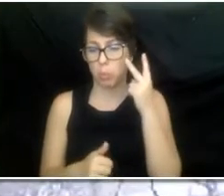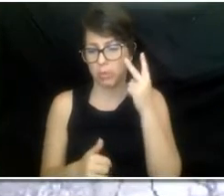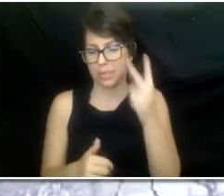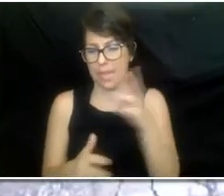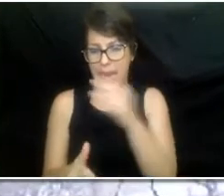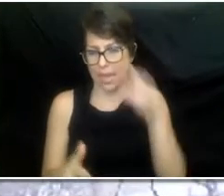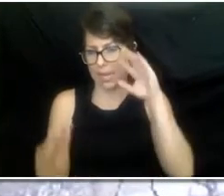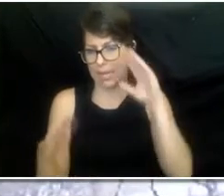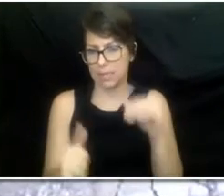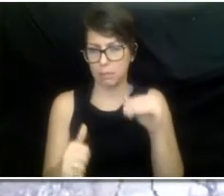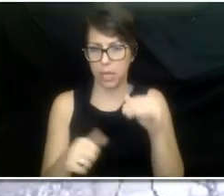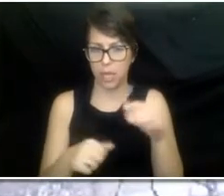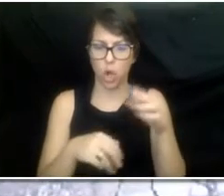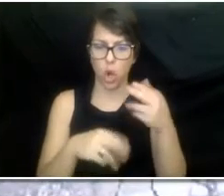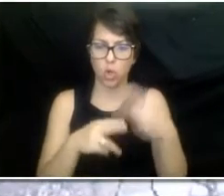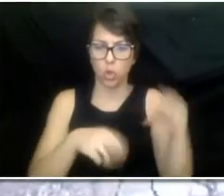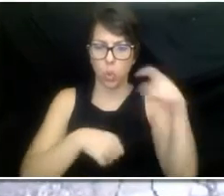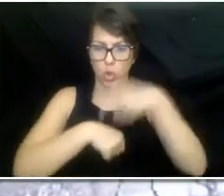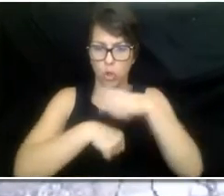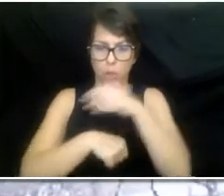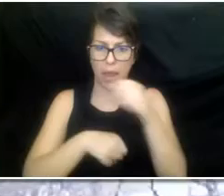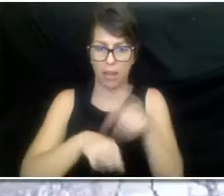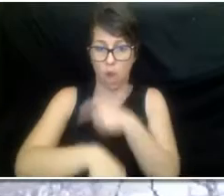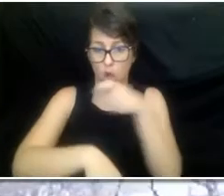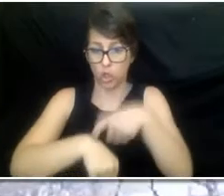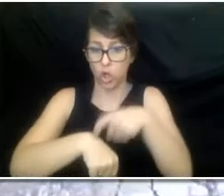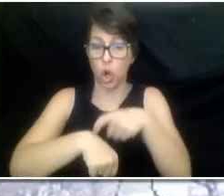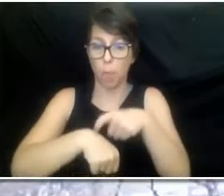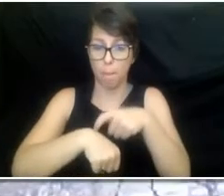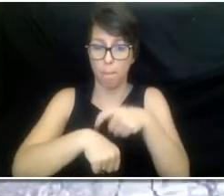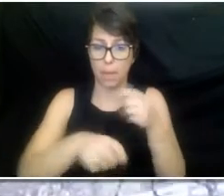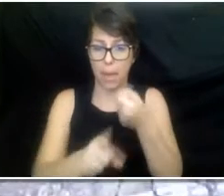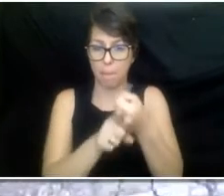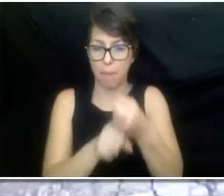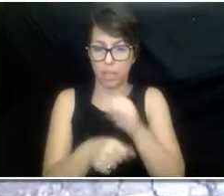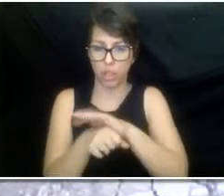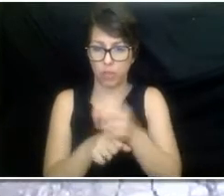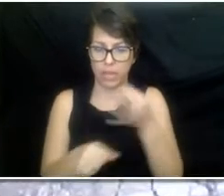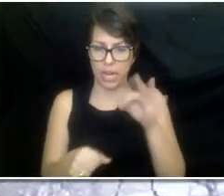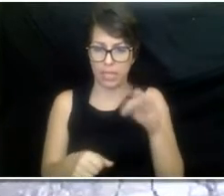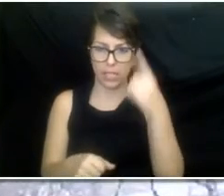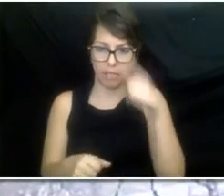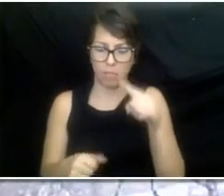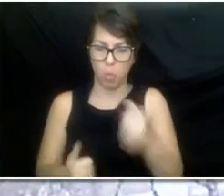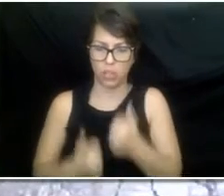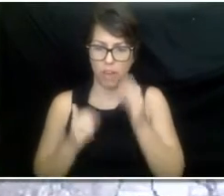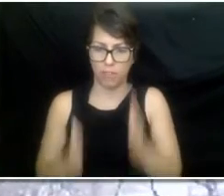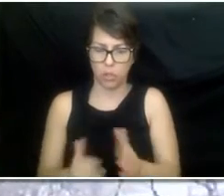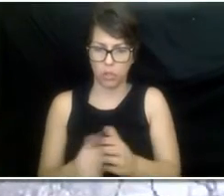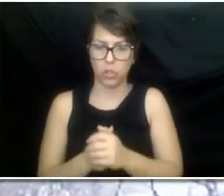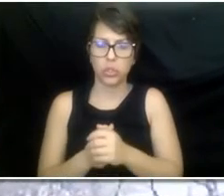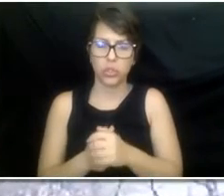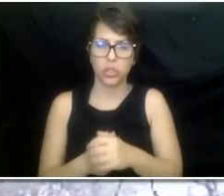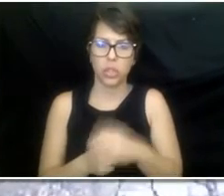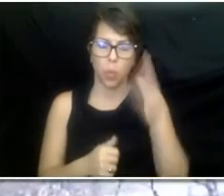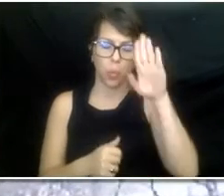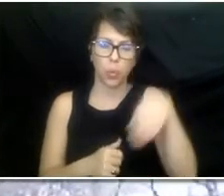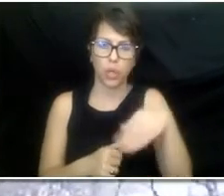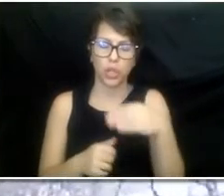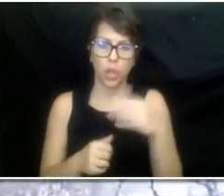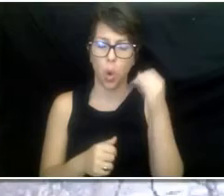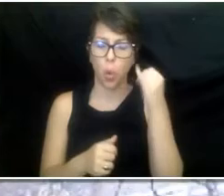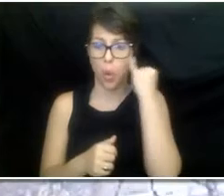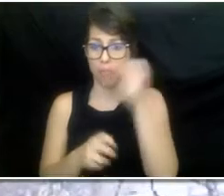creatively and innovatively about how to reach survive ders and deliver services in this new way we